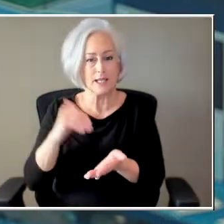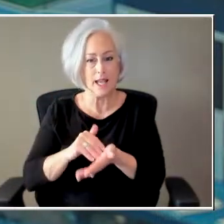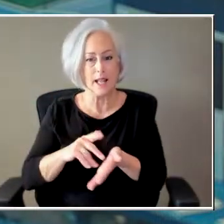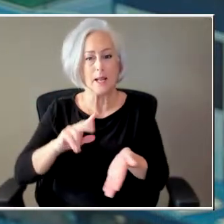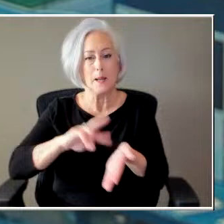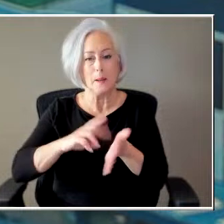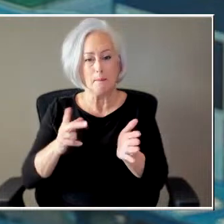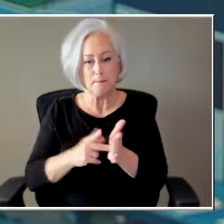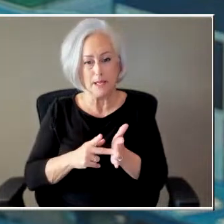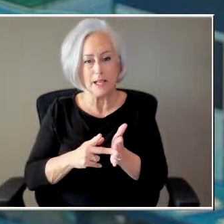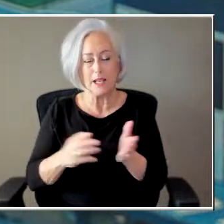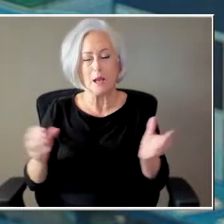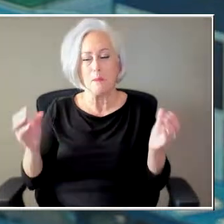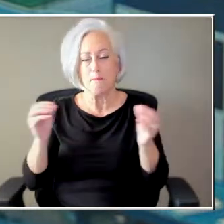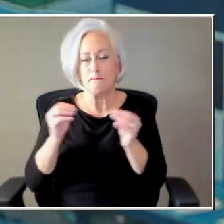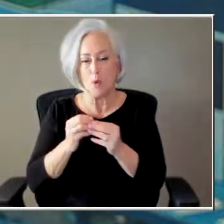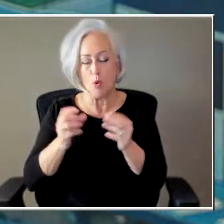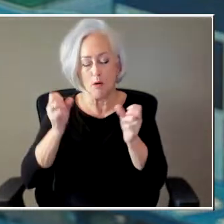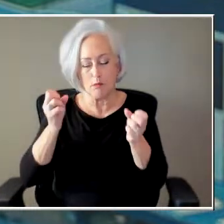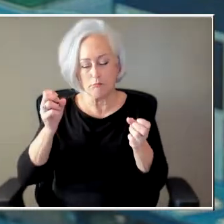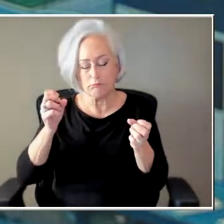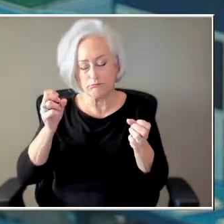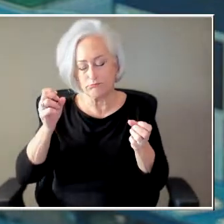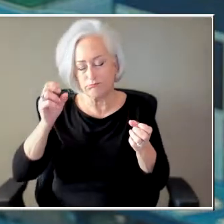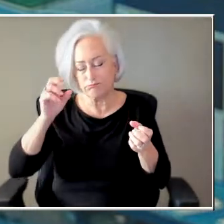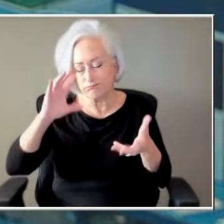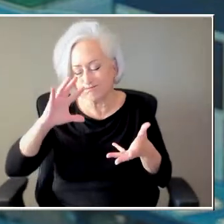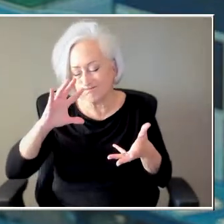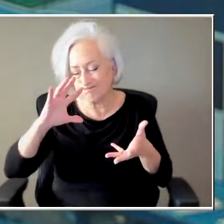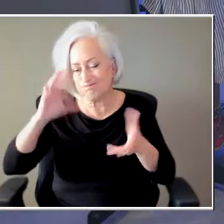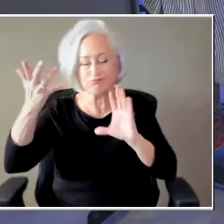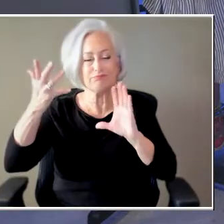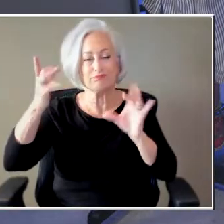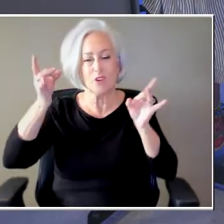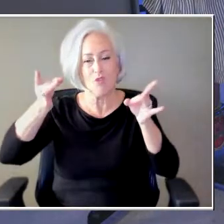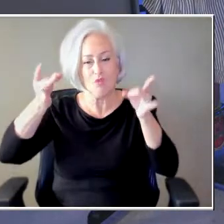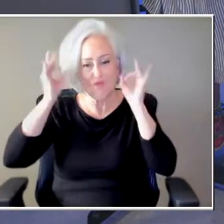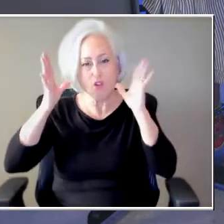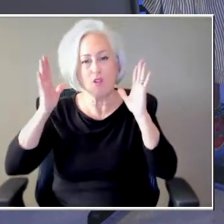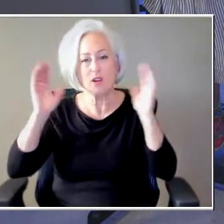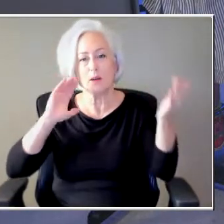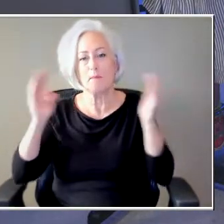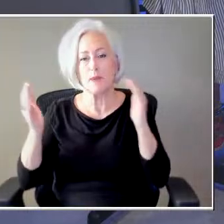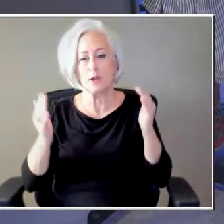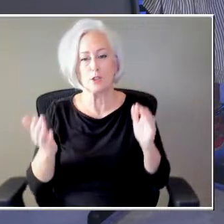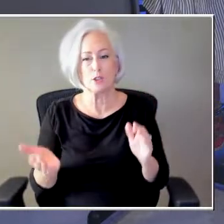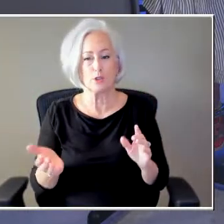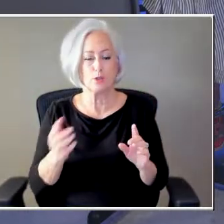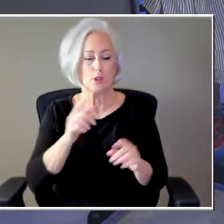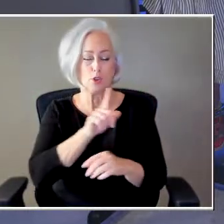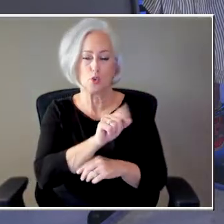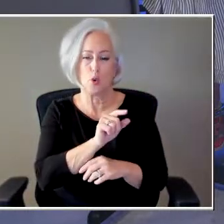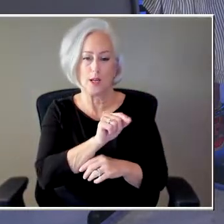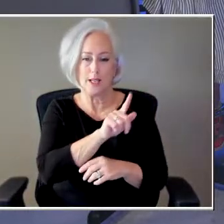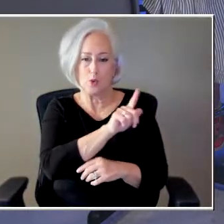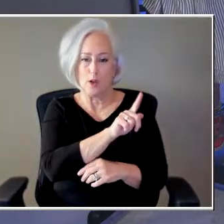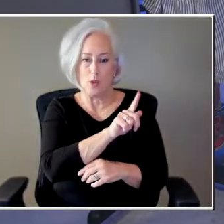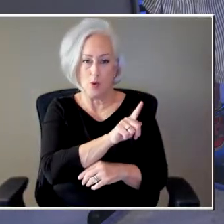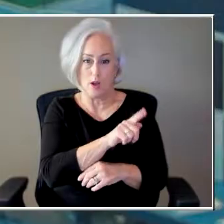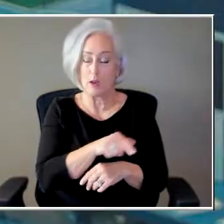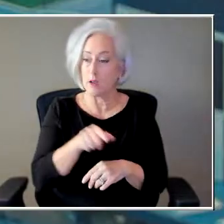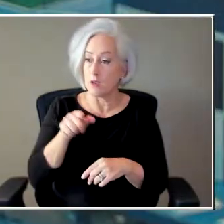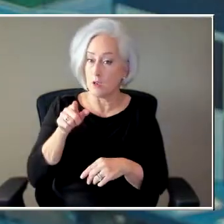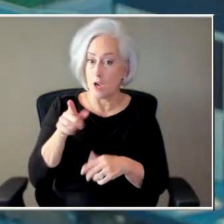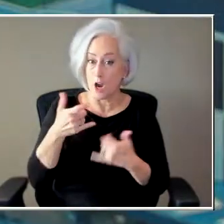initial hospitalization back in 2021. Another question, are you still doing the infusions? I am